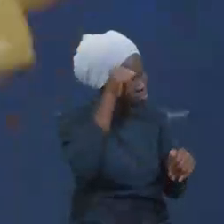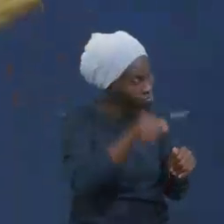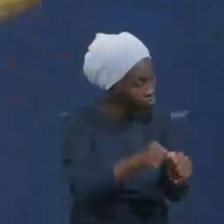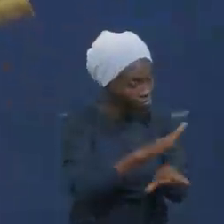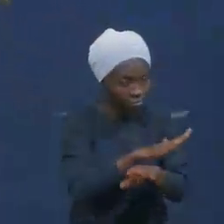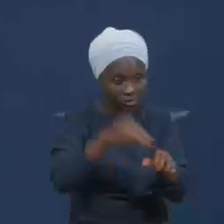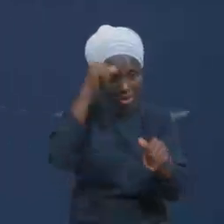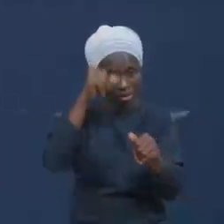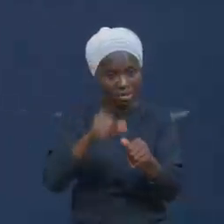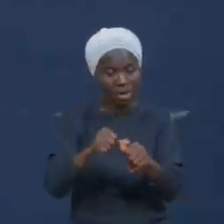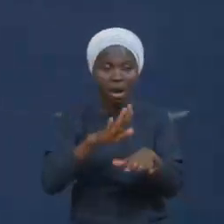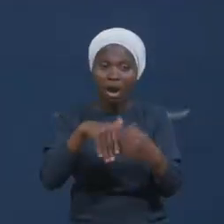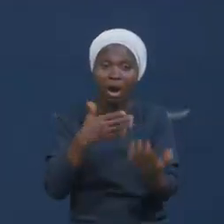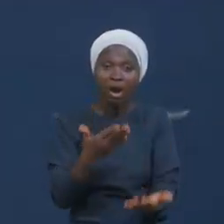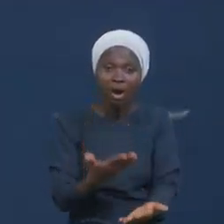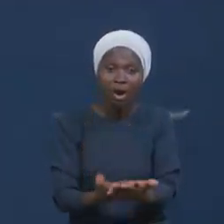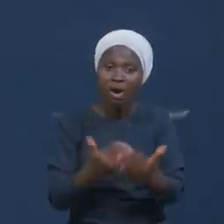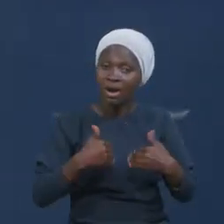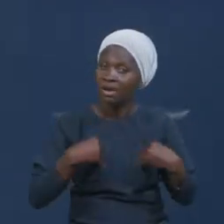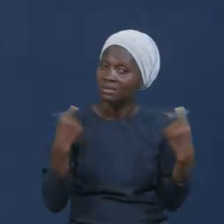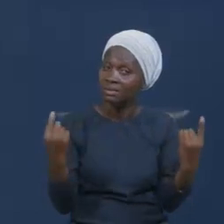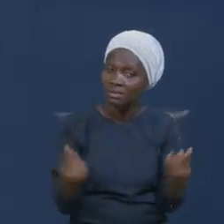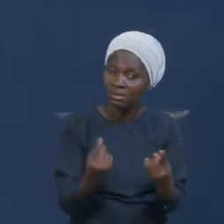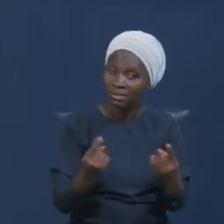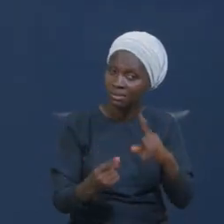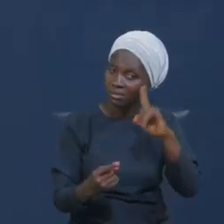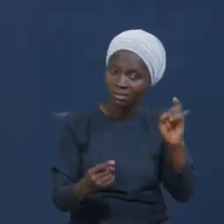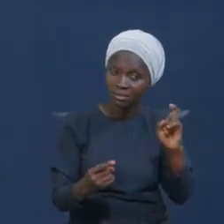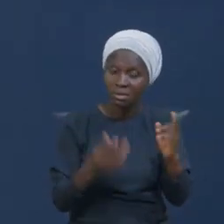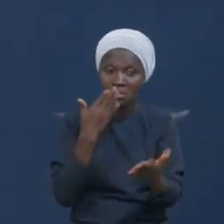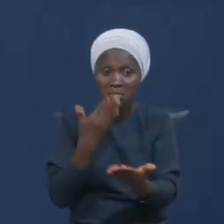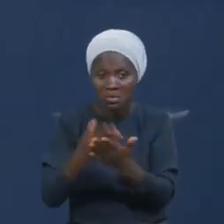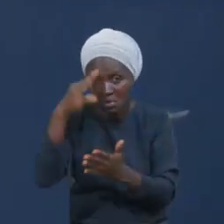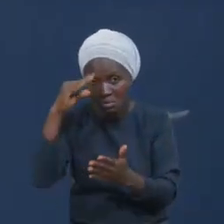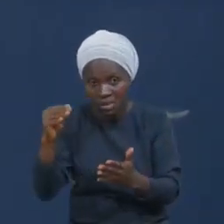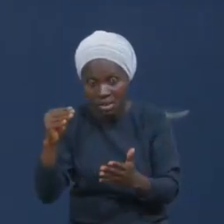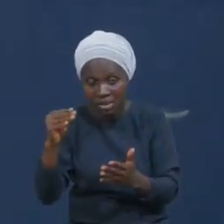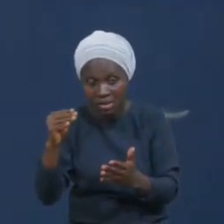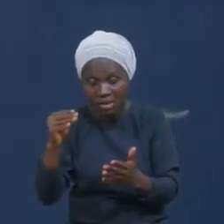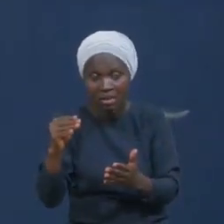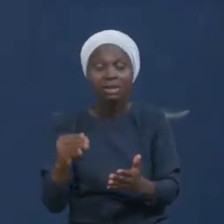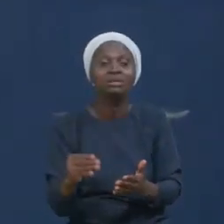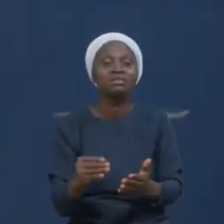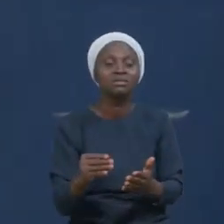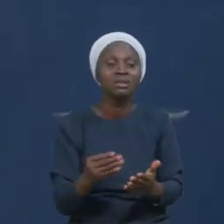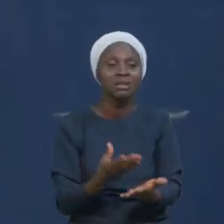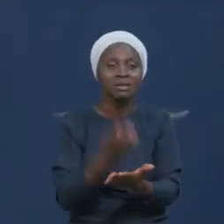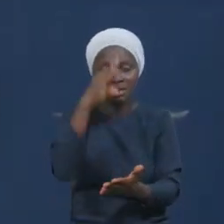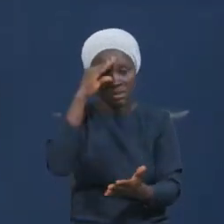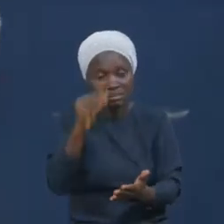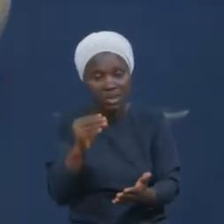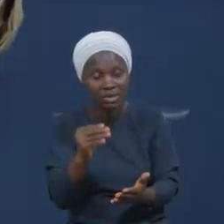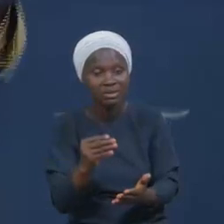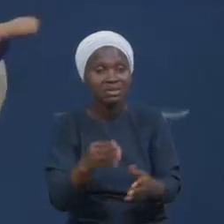remember? All have sinned. Good men, generous men, plain